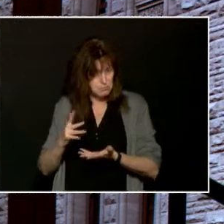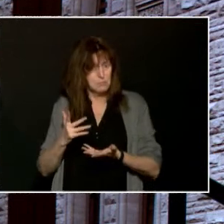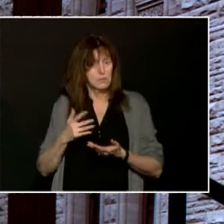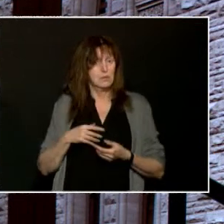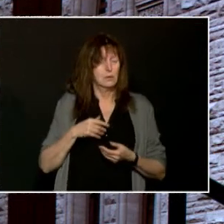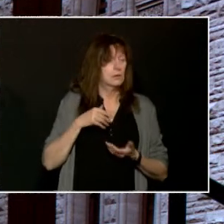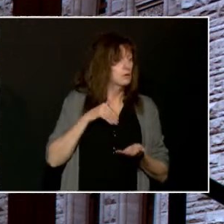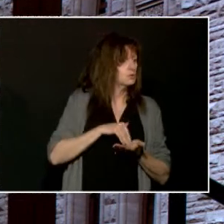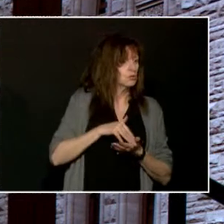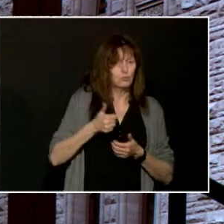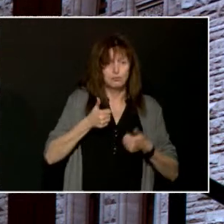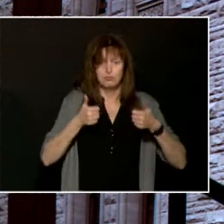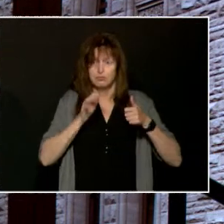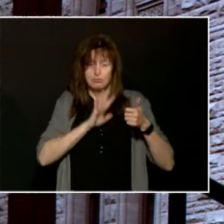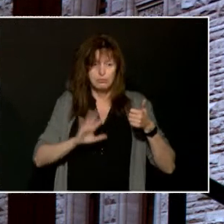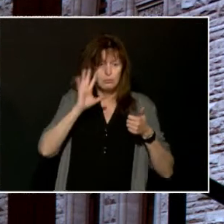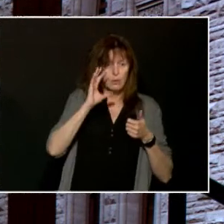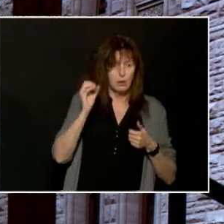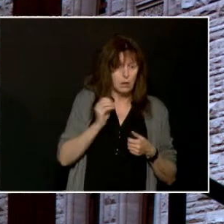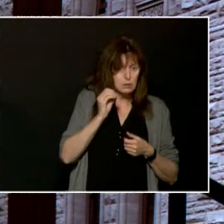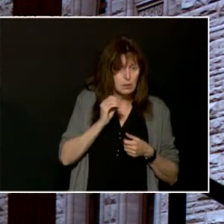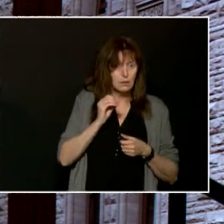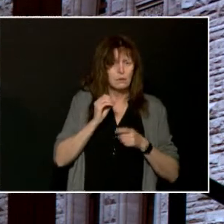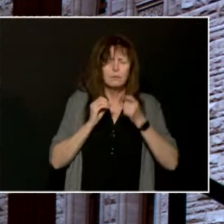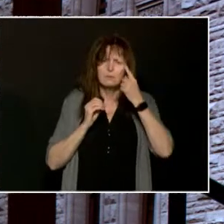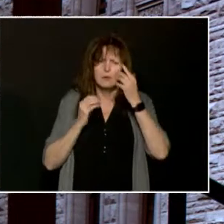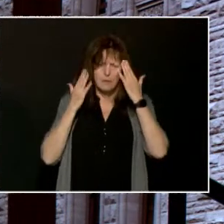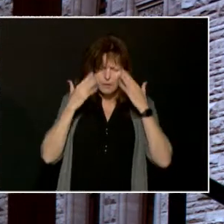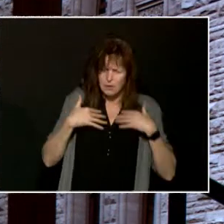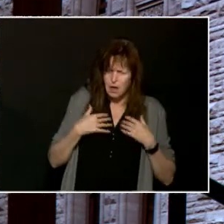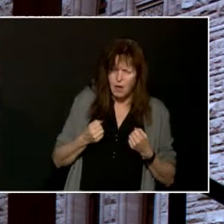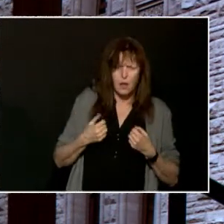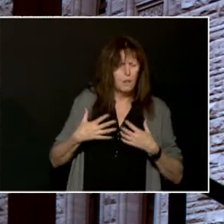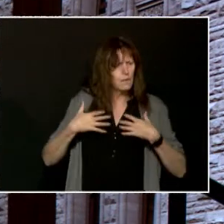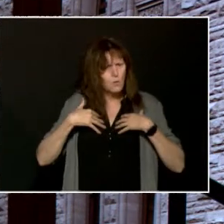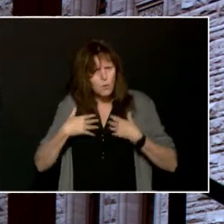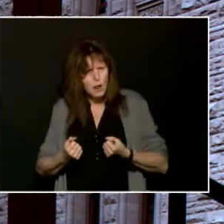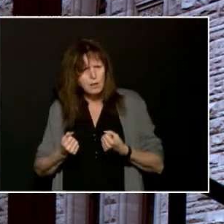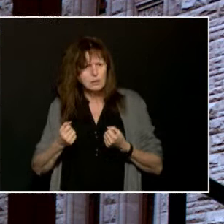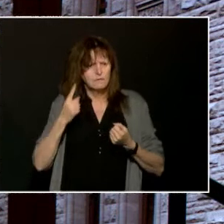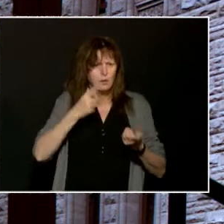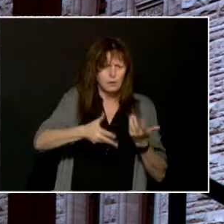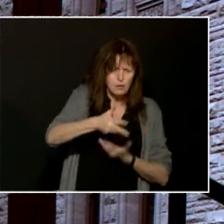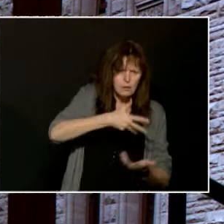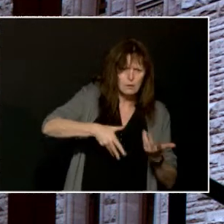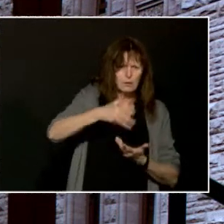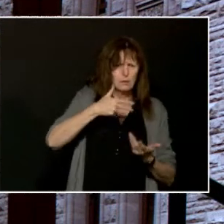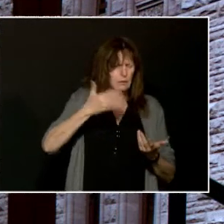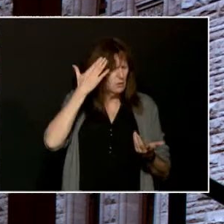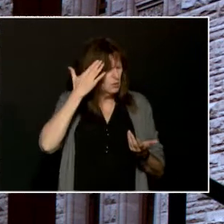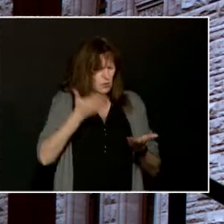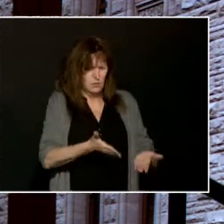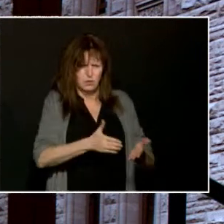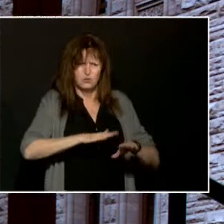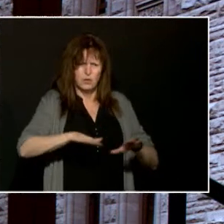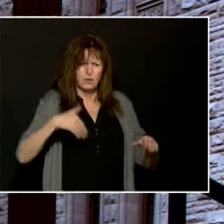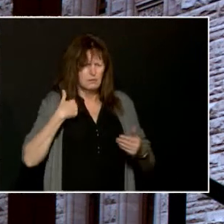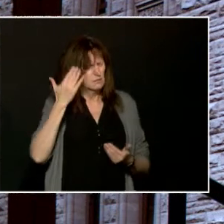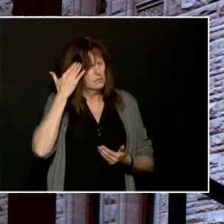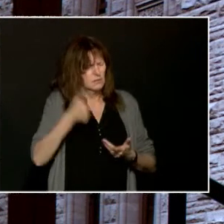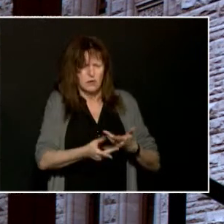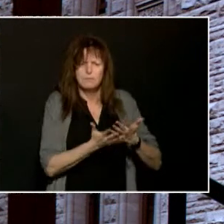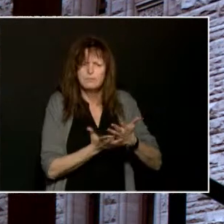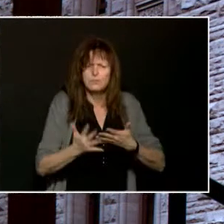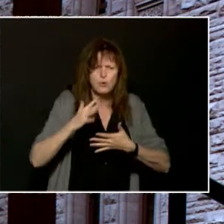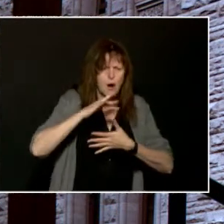concerns, especially around the mental health wellness, the socialization, the developmental issues of all the children. And this is a very top priority to our medical officers